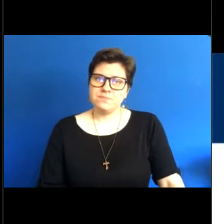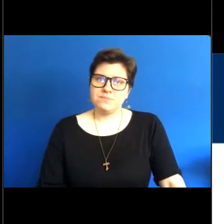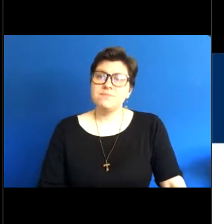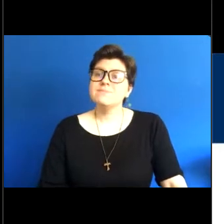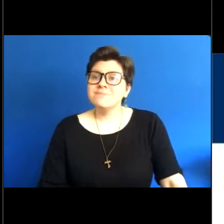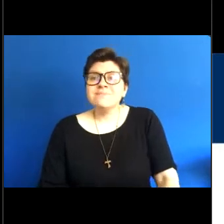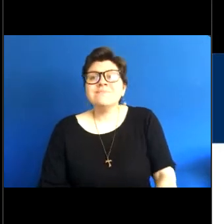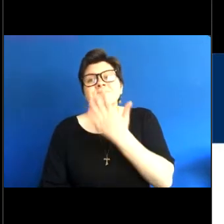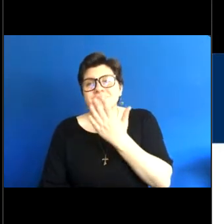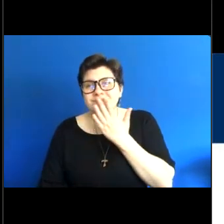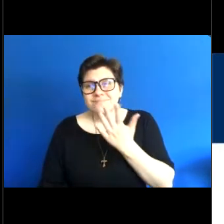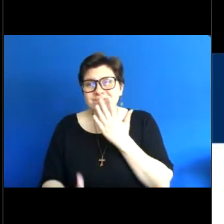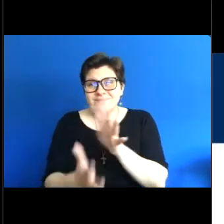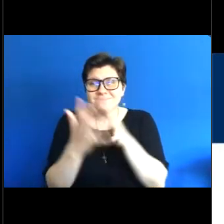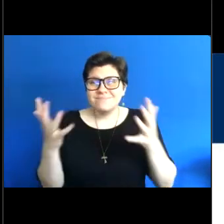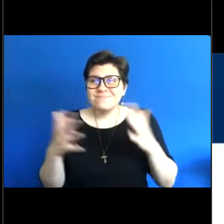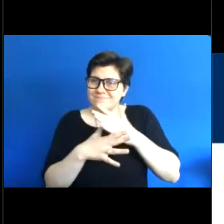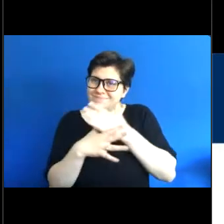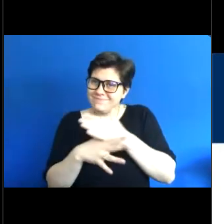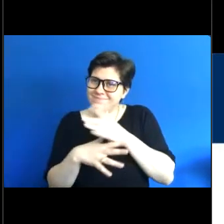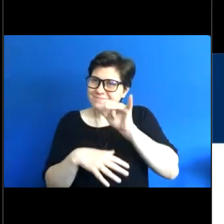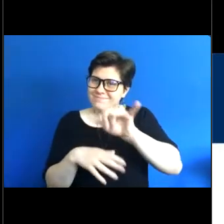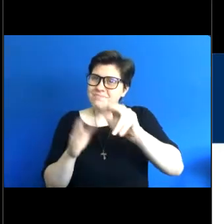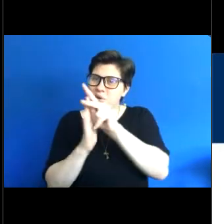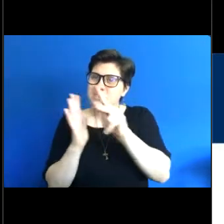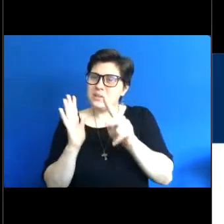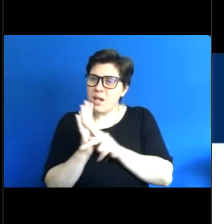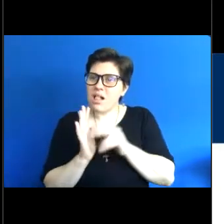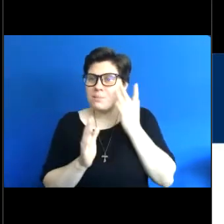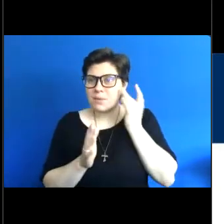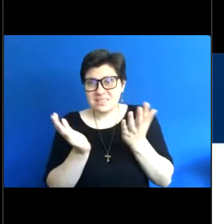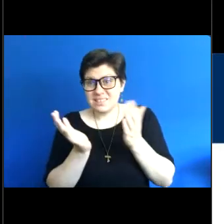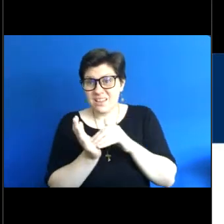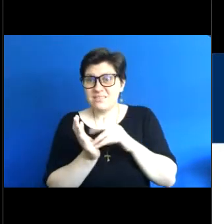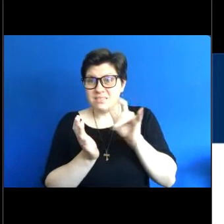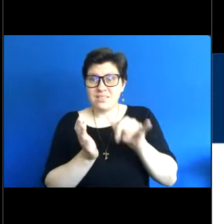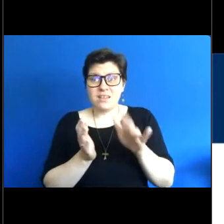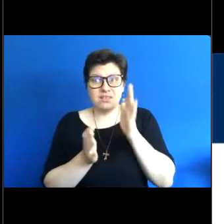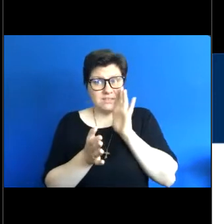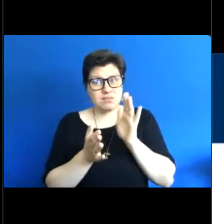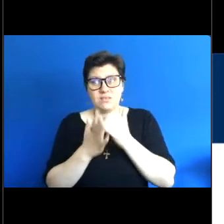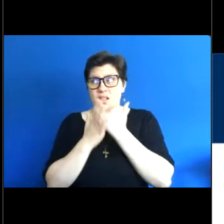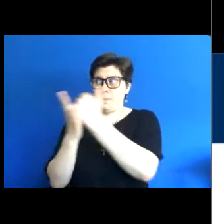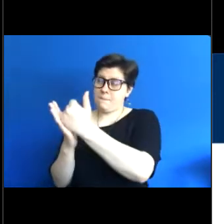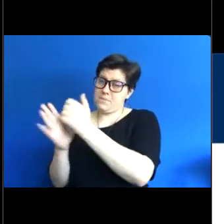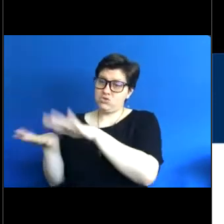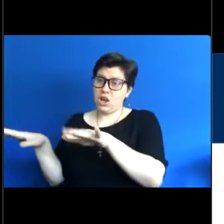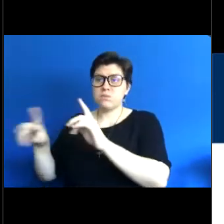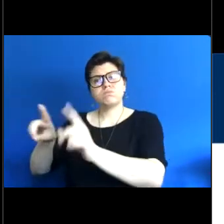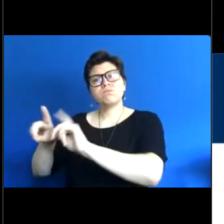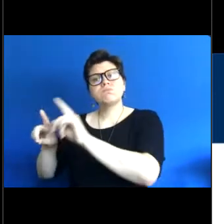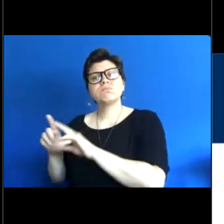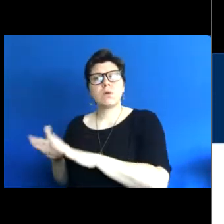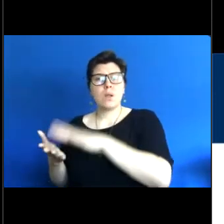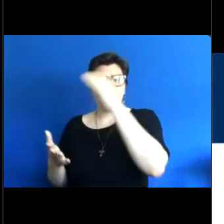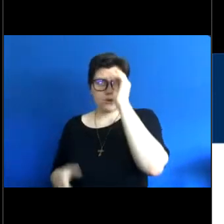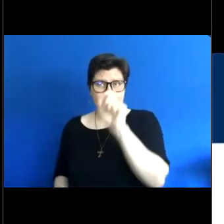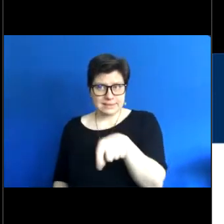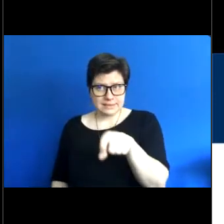so much for sharing those principles, because again, they definitely would help a child with different types of learning needs,